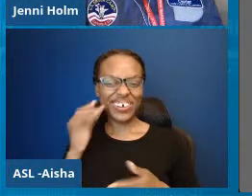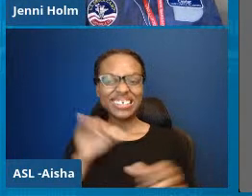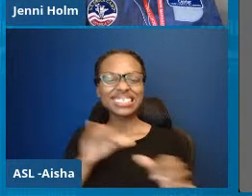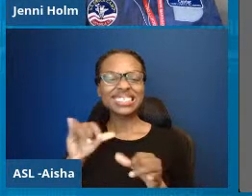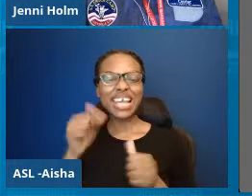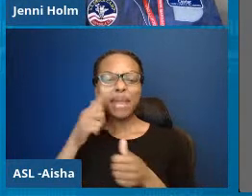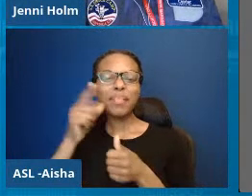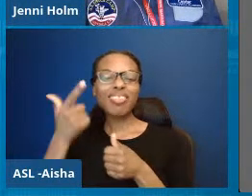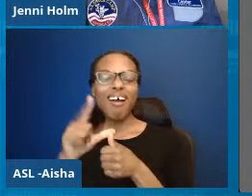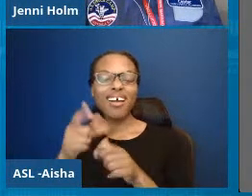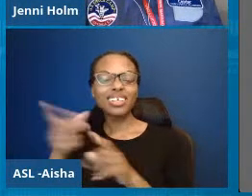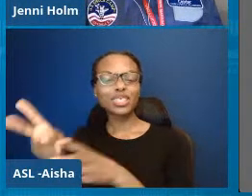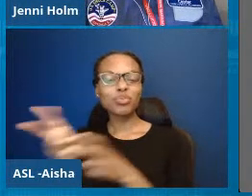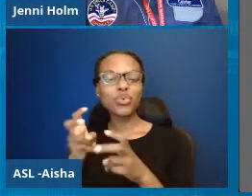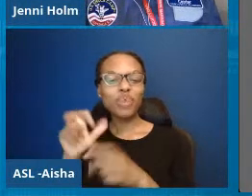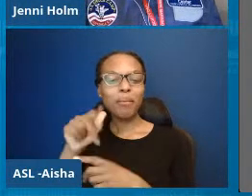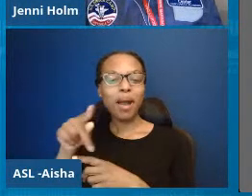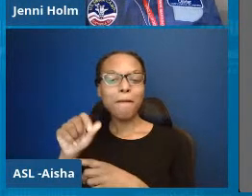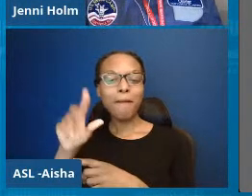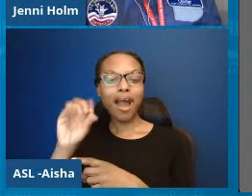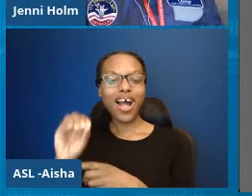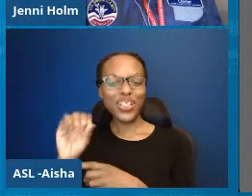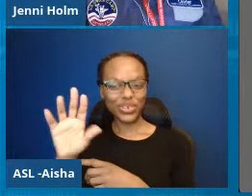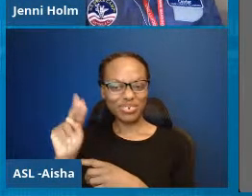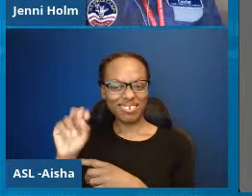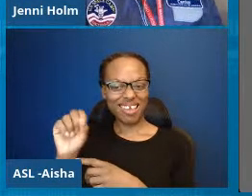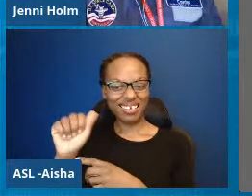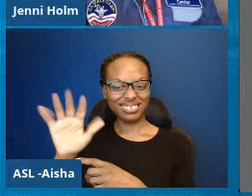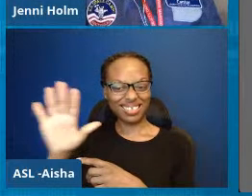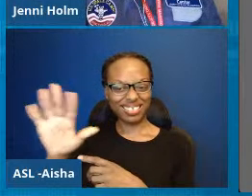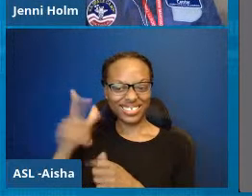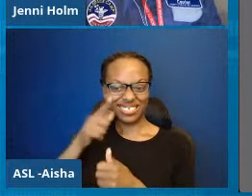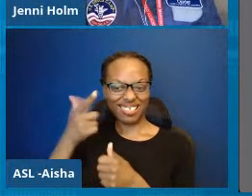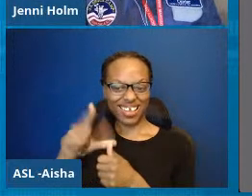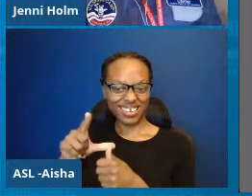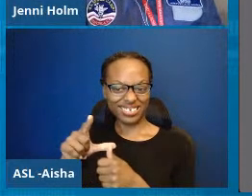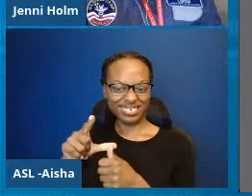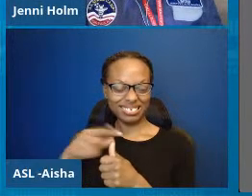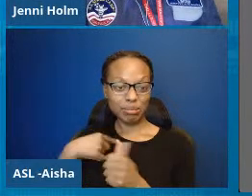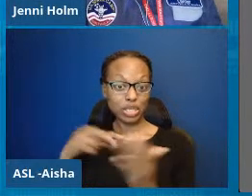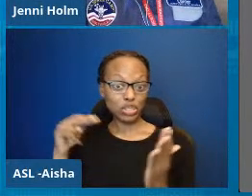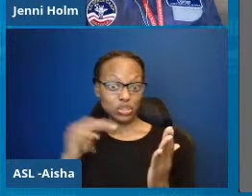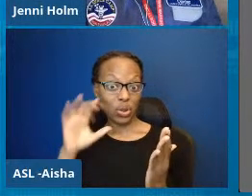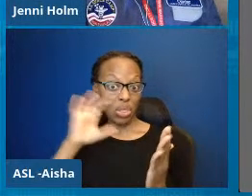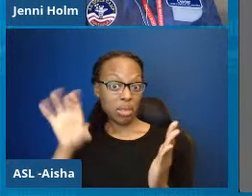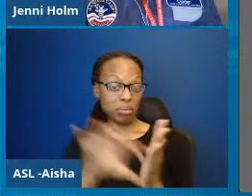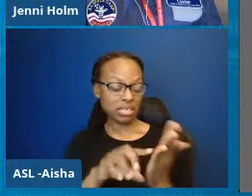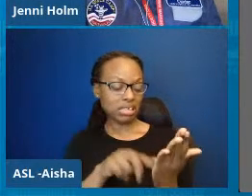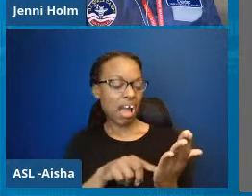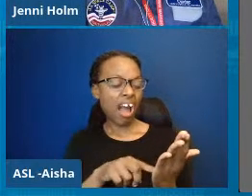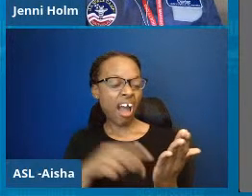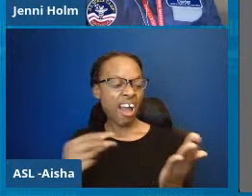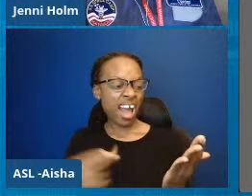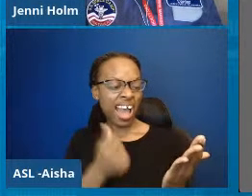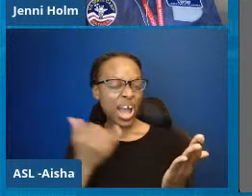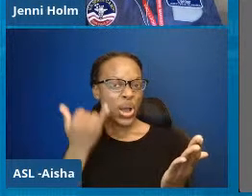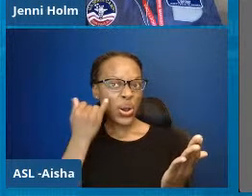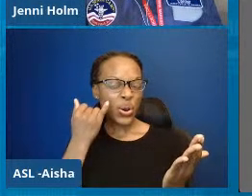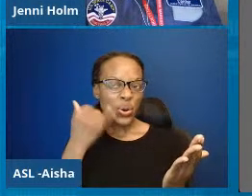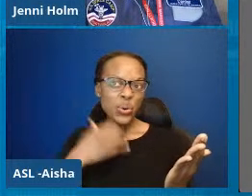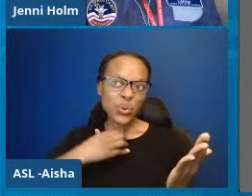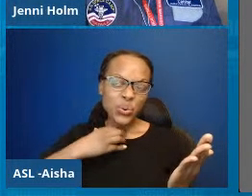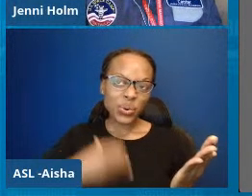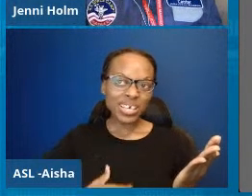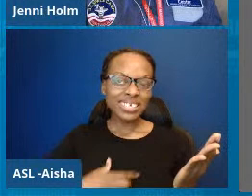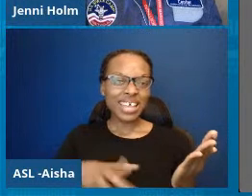lettering. And I thought, man, if I could go back in time and find that present, Oh, heck yeah.